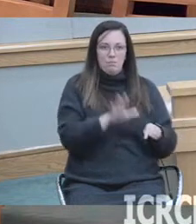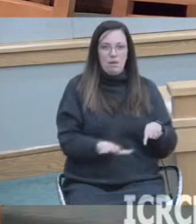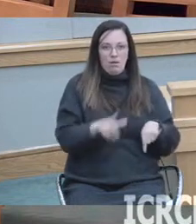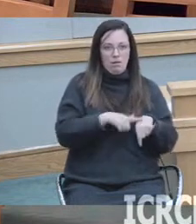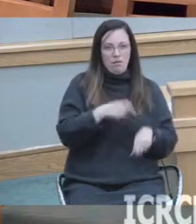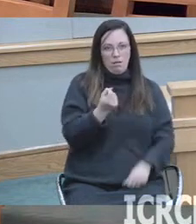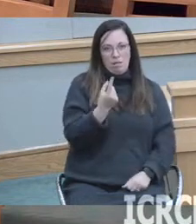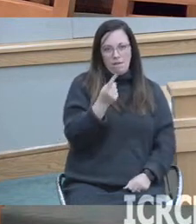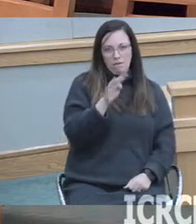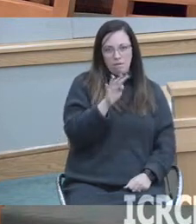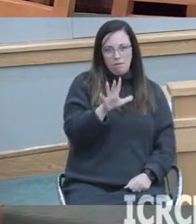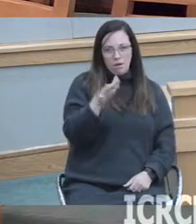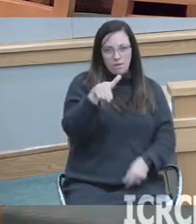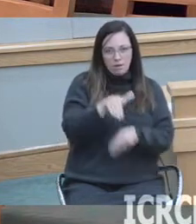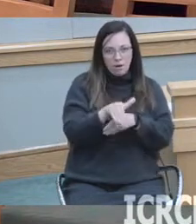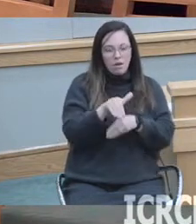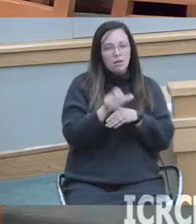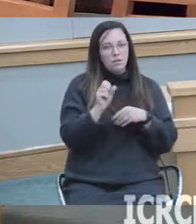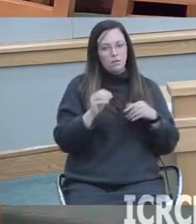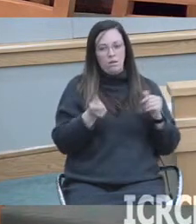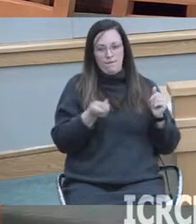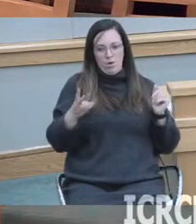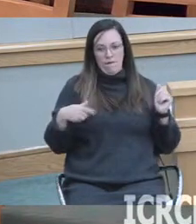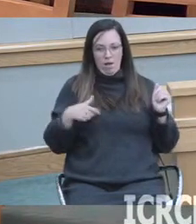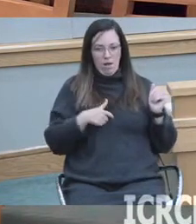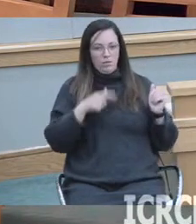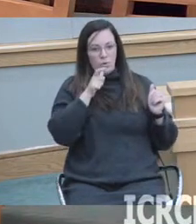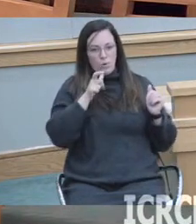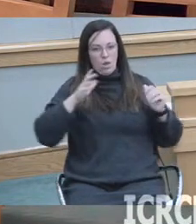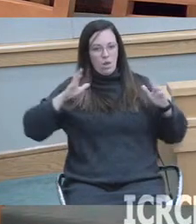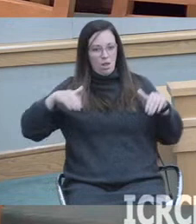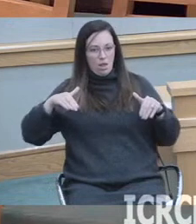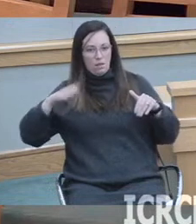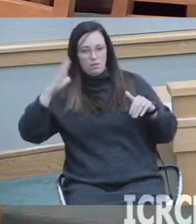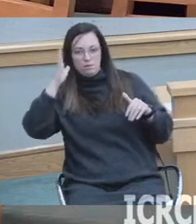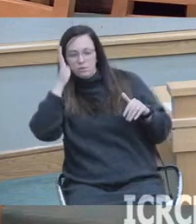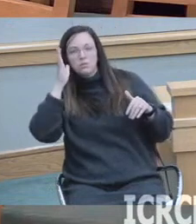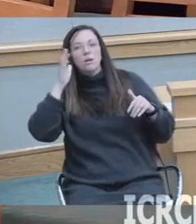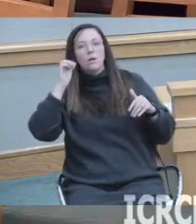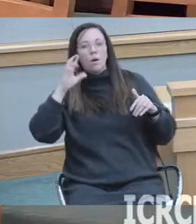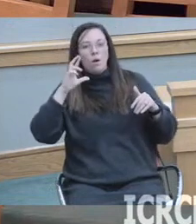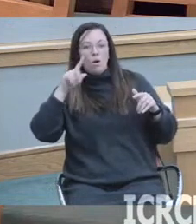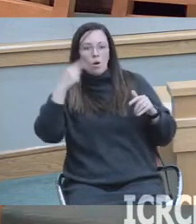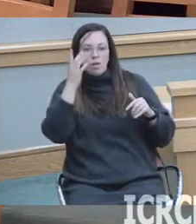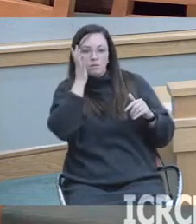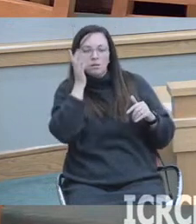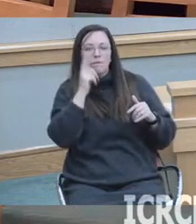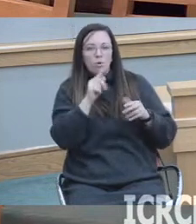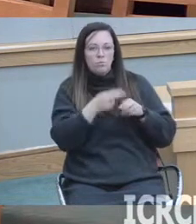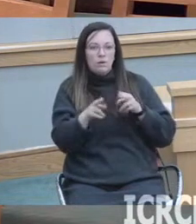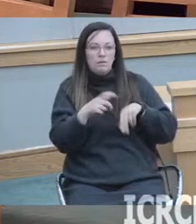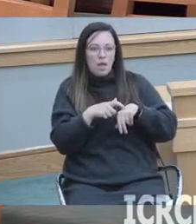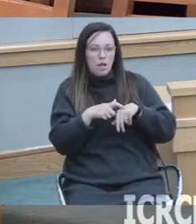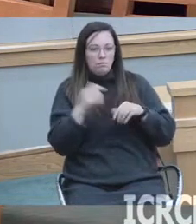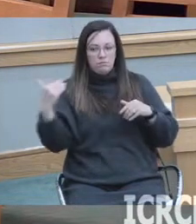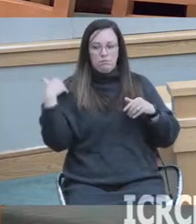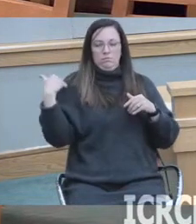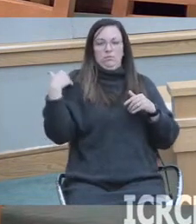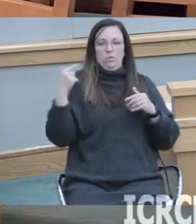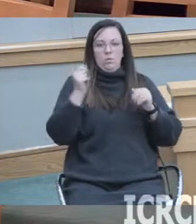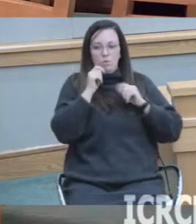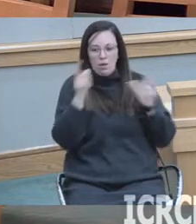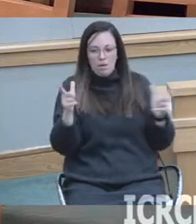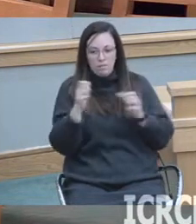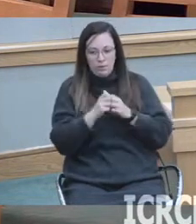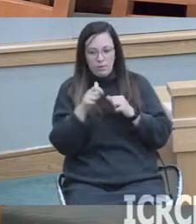night. So there's a few of us that either had not been to bed yet or had only been to bed for a brief time and were woken up with this and